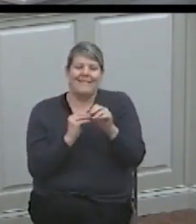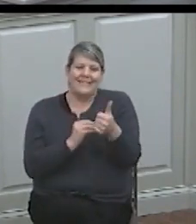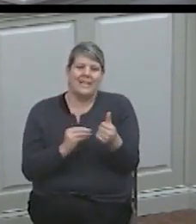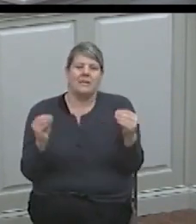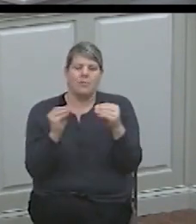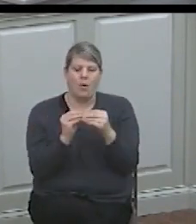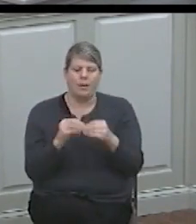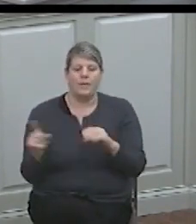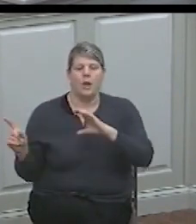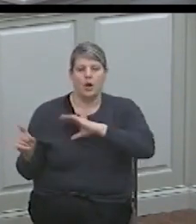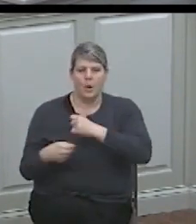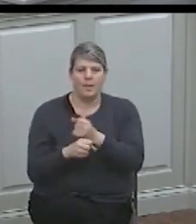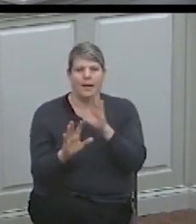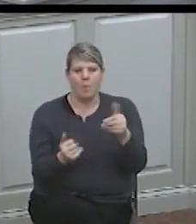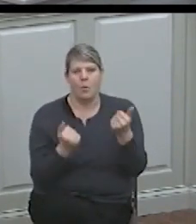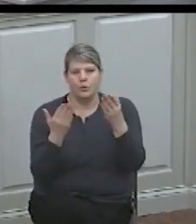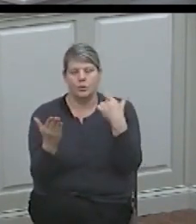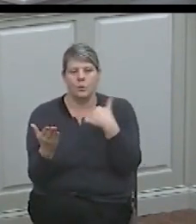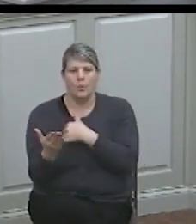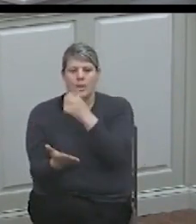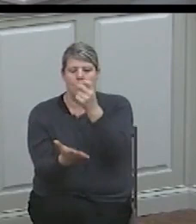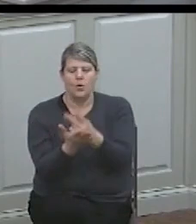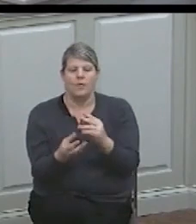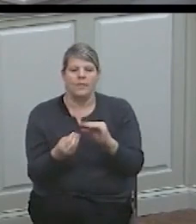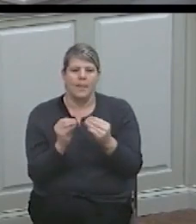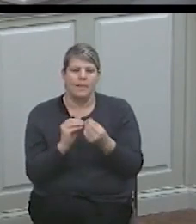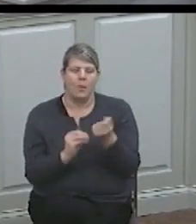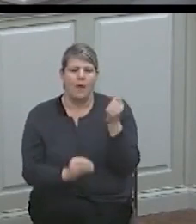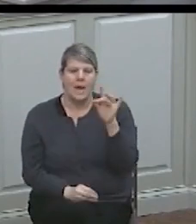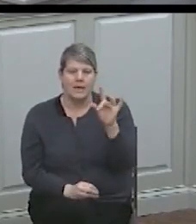I move for approval of Ordinance